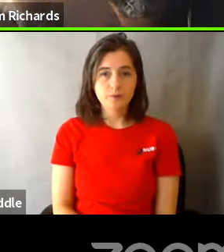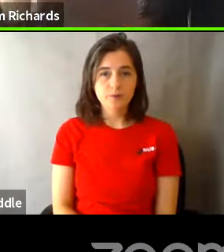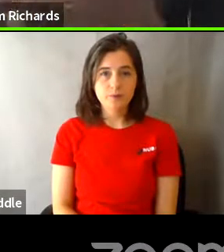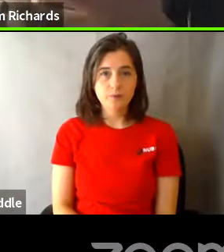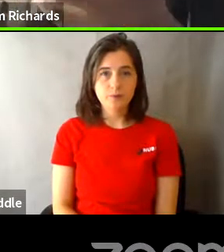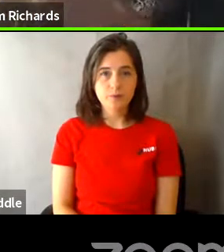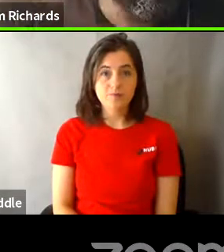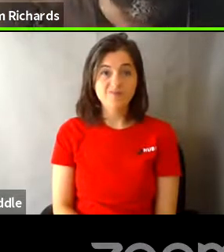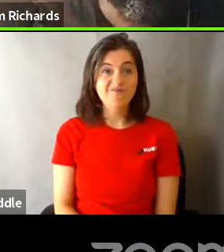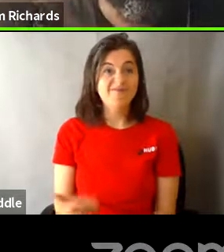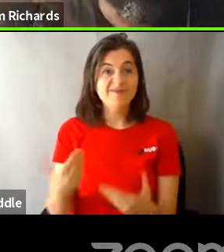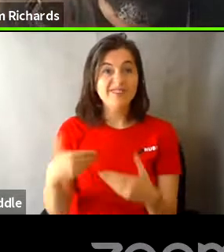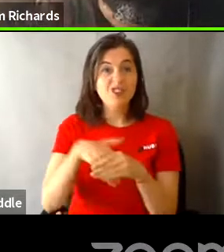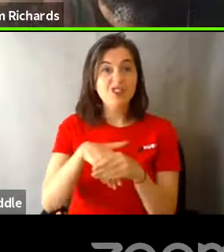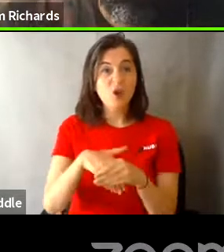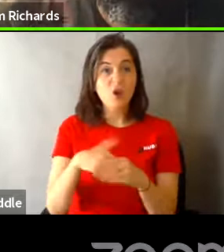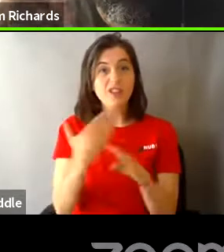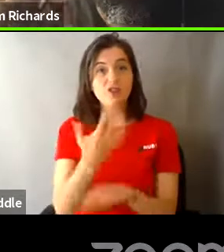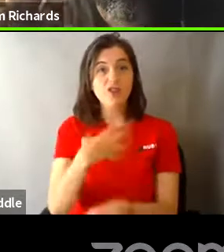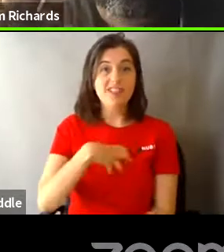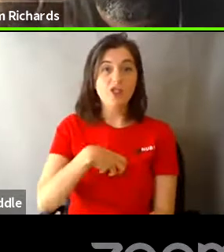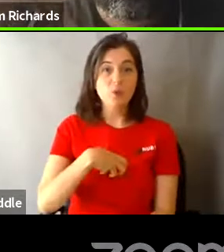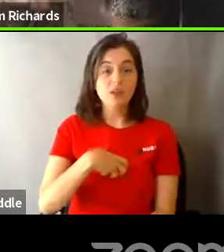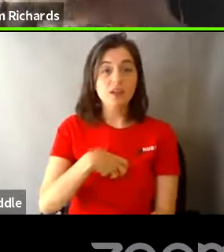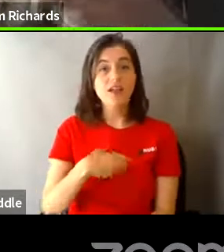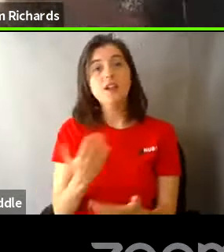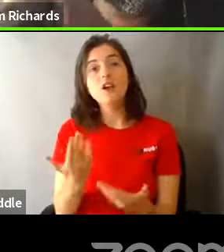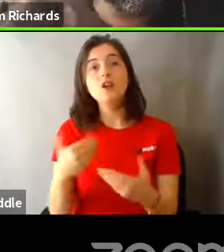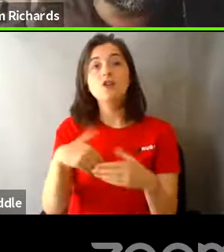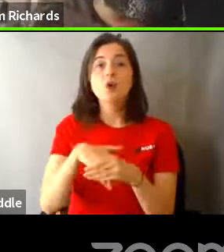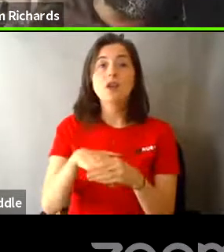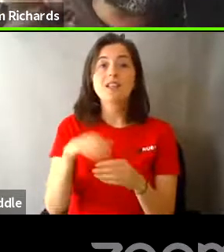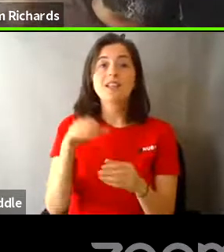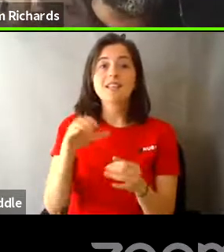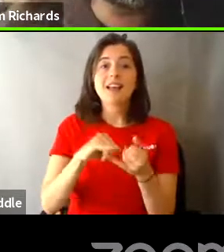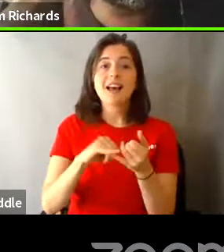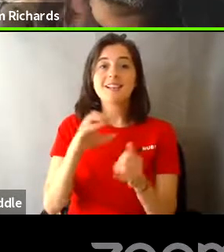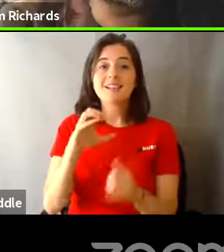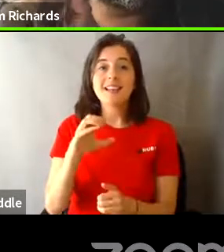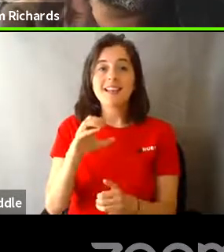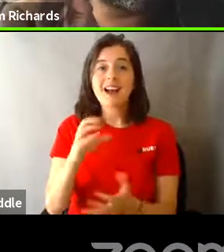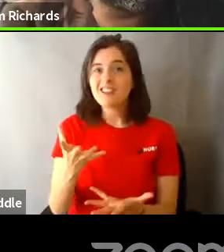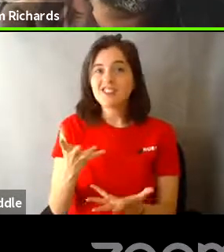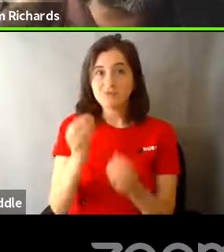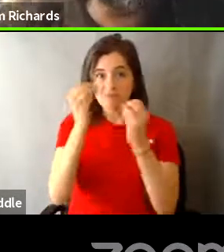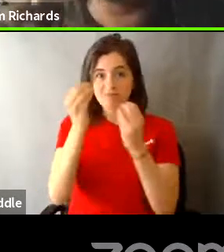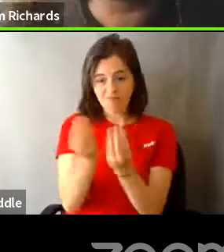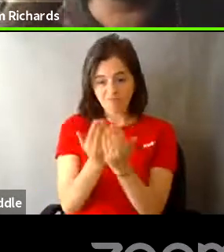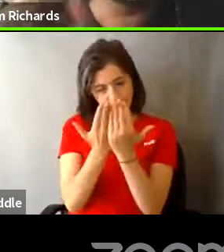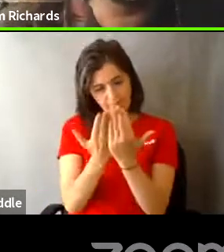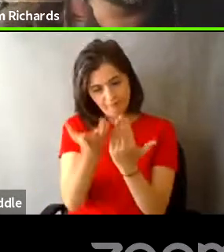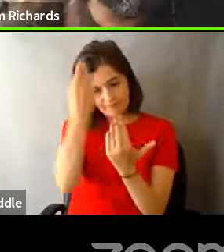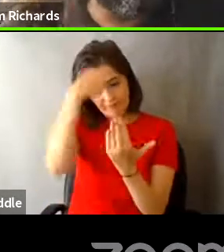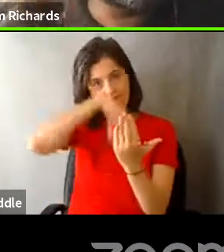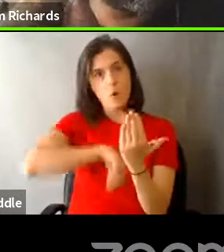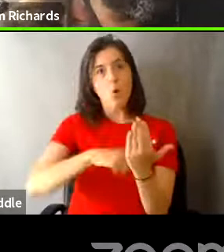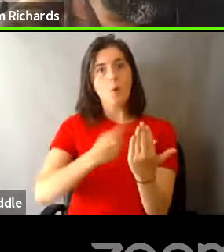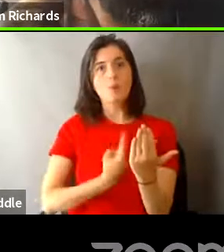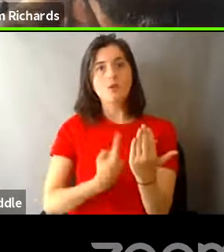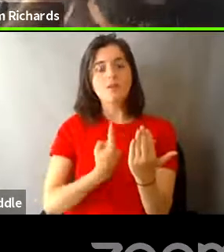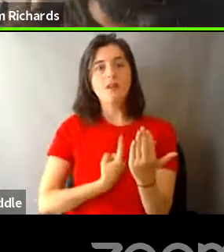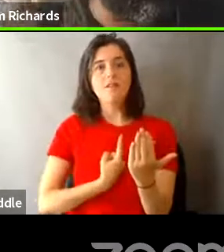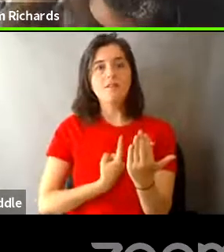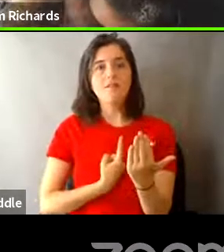Join a trade union, join CSC, inform yourself about